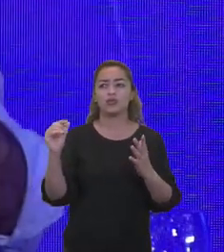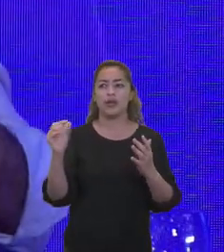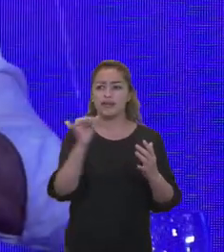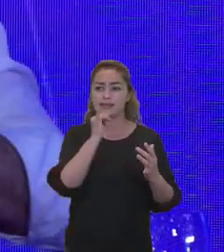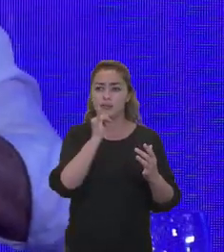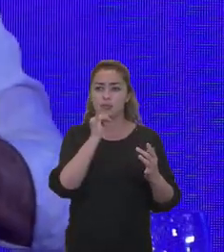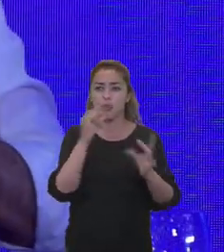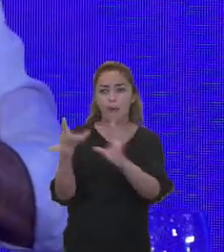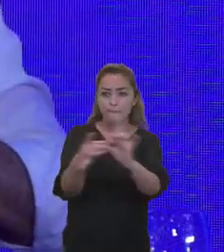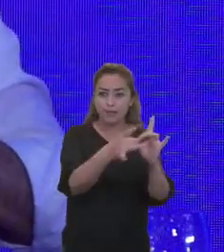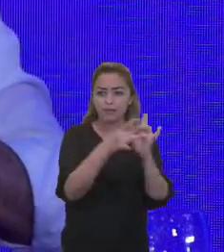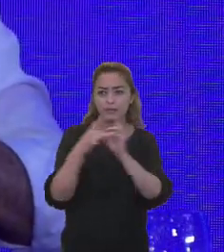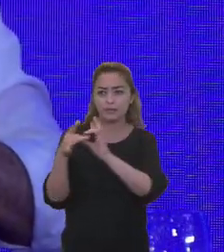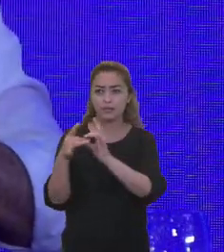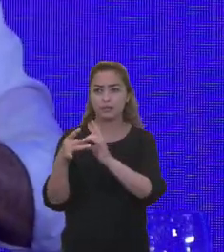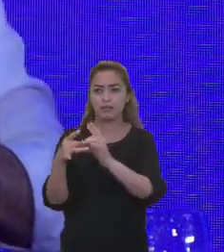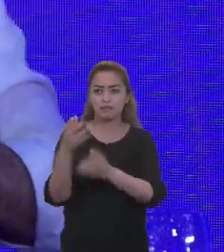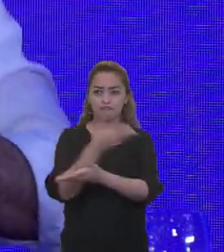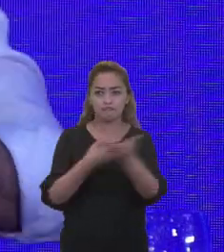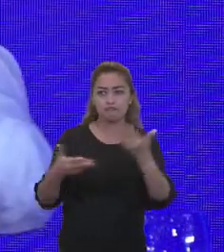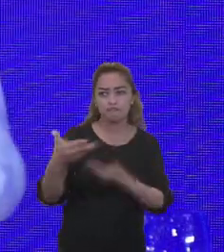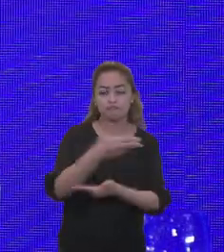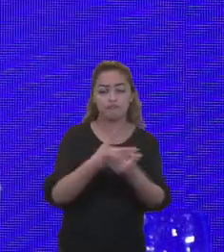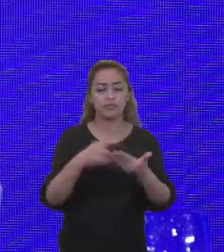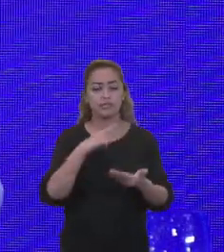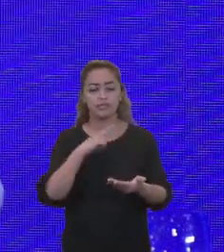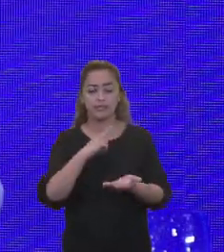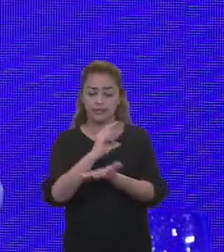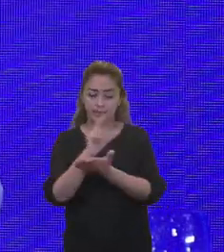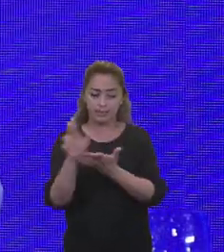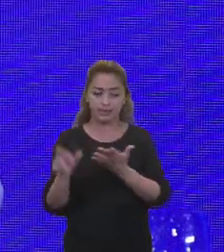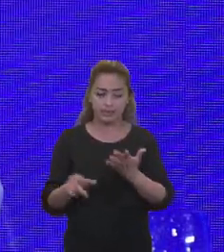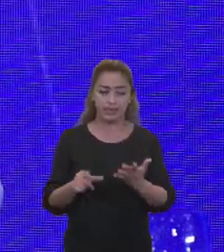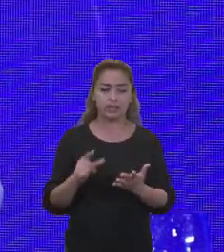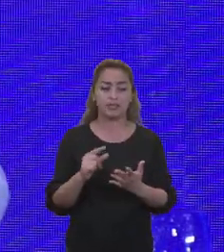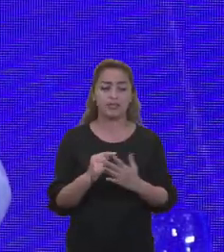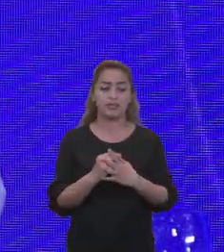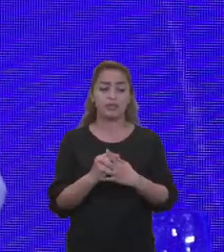with the partners we have, and then we will do like